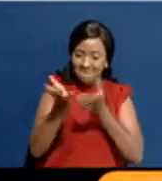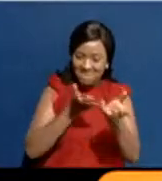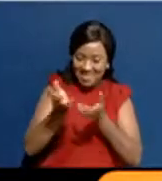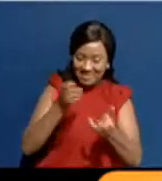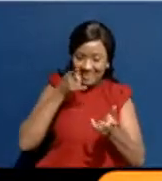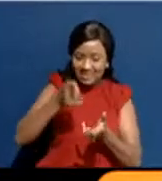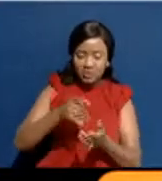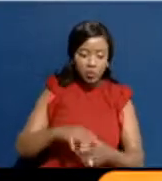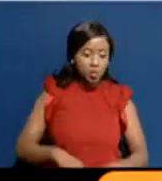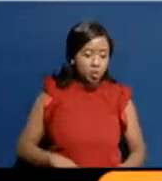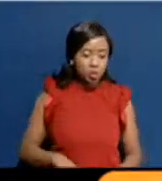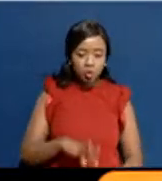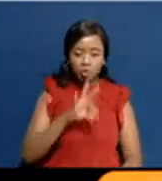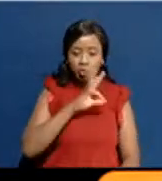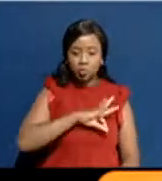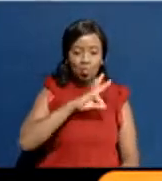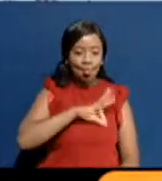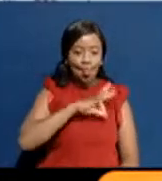country.